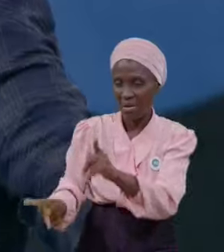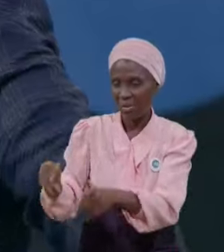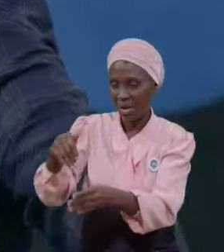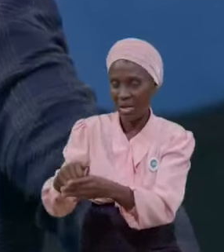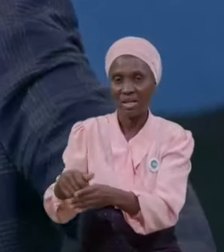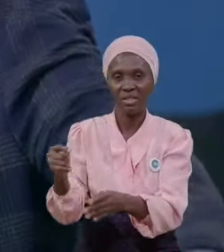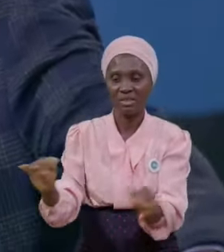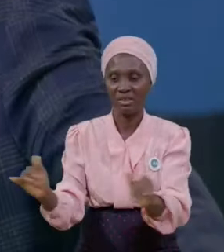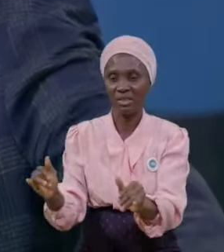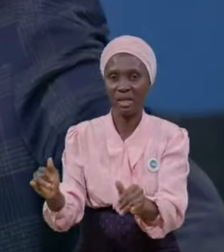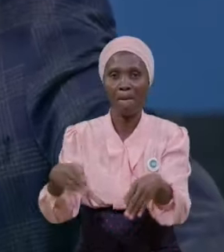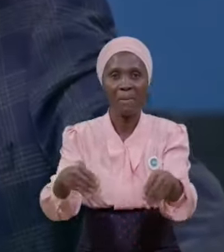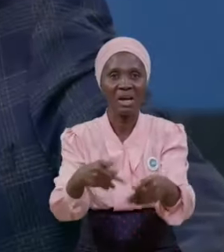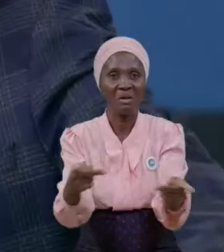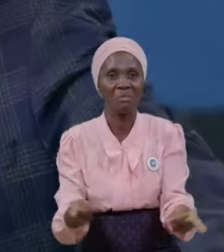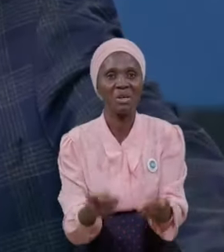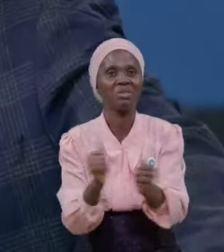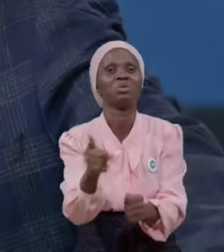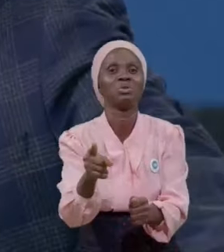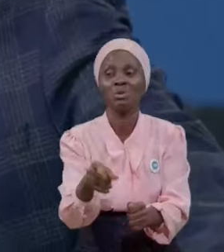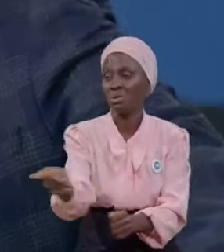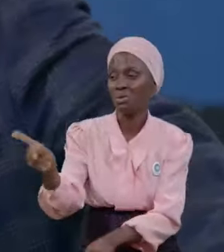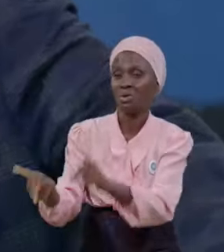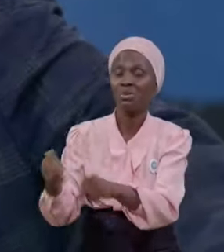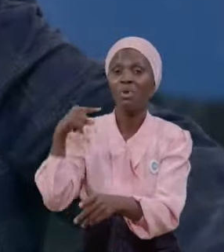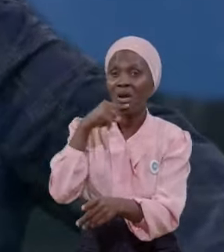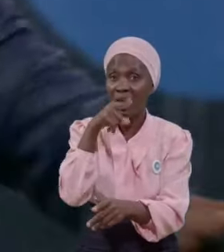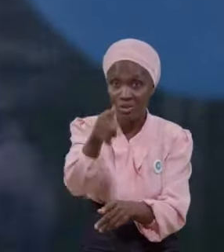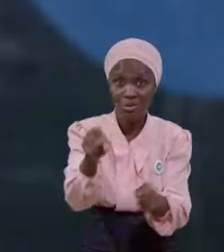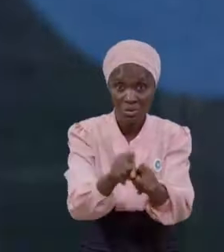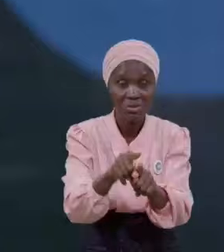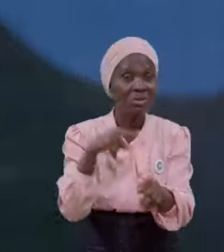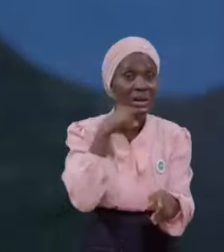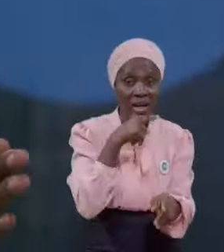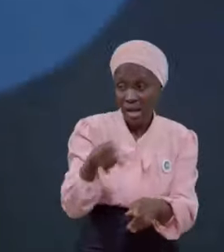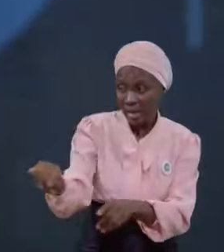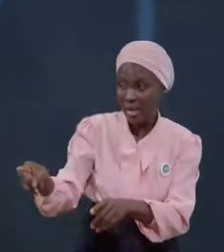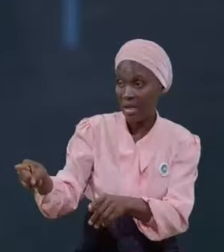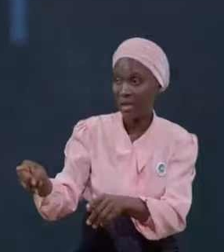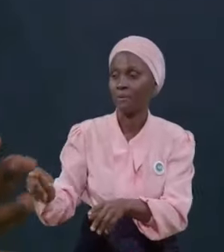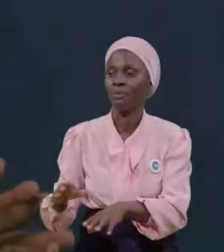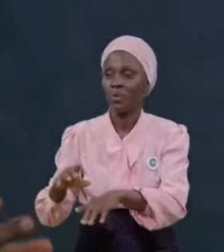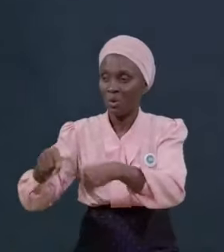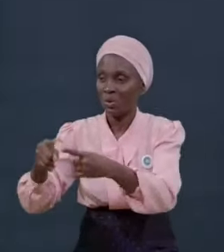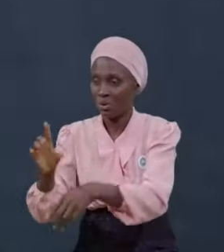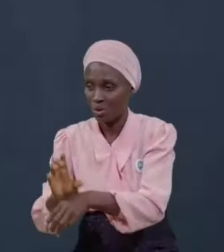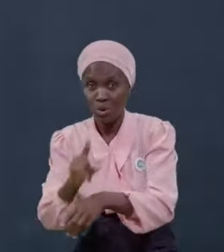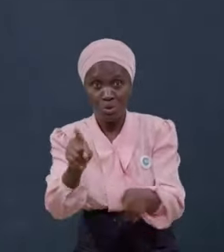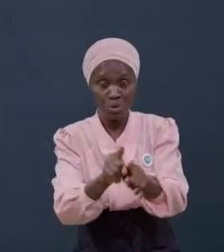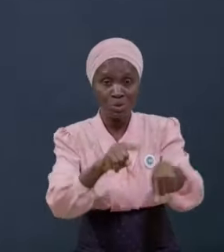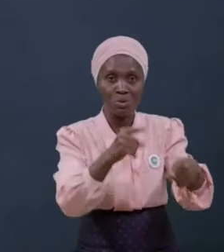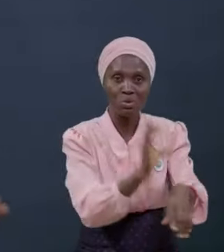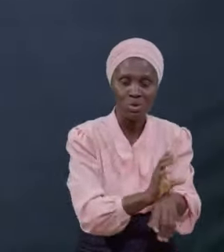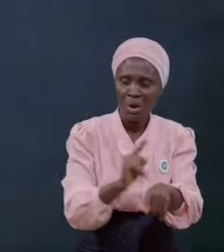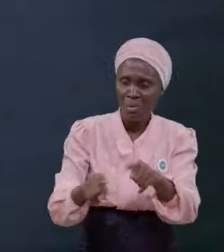you lie. They don't go to church, you go to church. But the same thing that you do, it says, until this day,